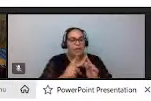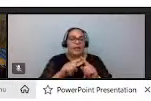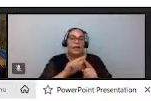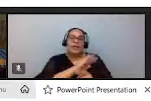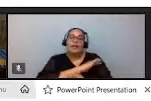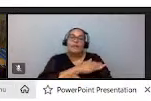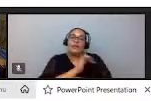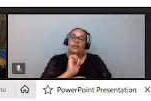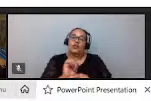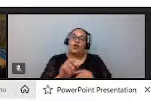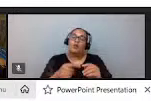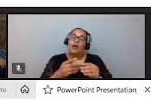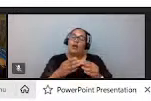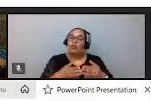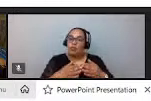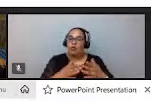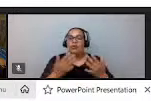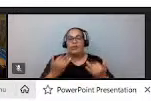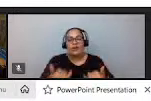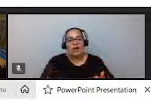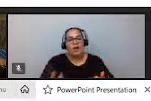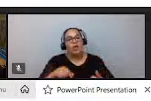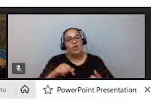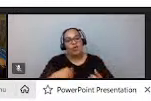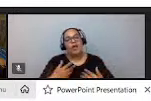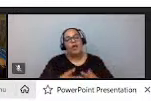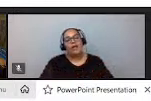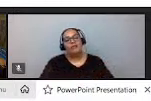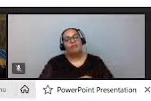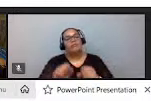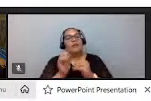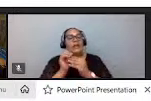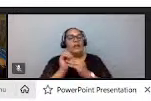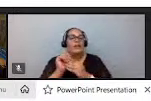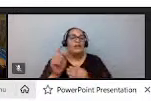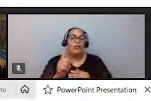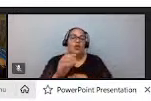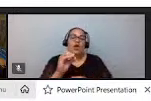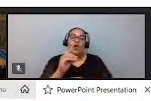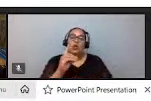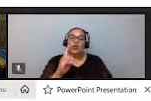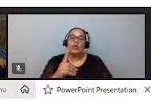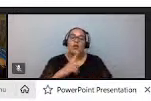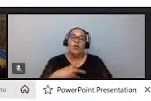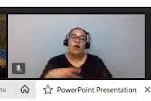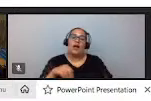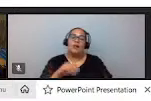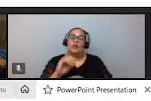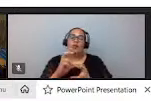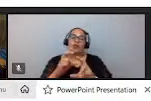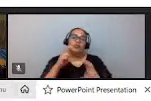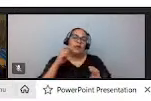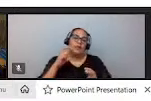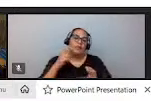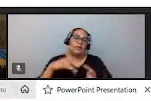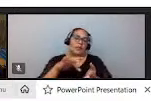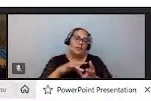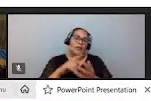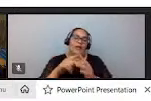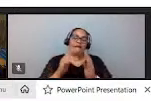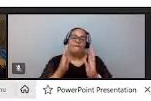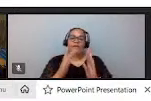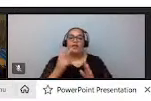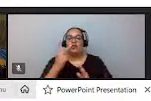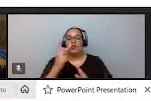capacities around the port we currently are undertaking and the lead ODI in regard to The Container Terminal and phase